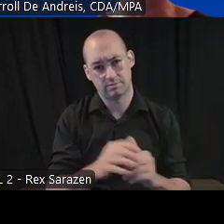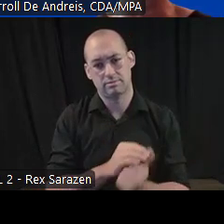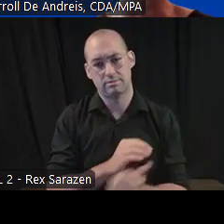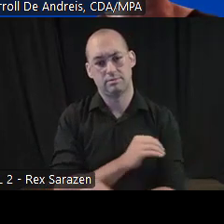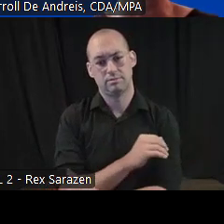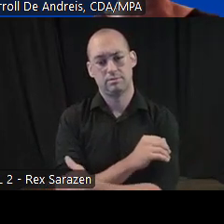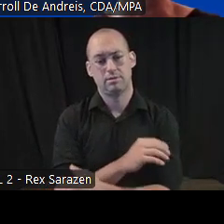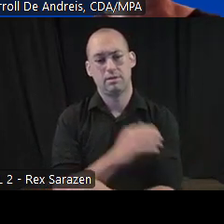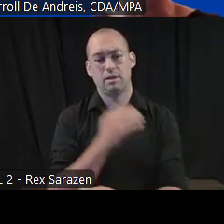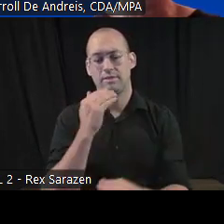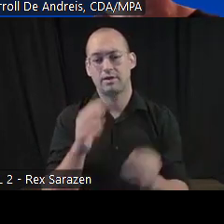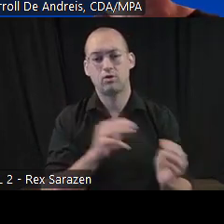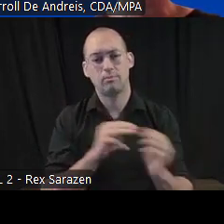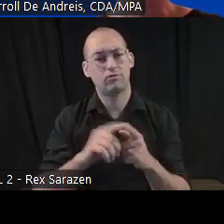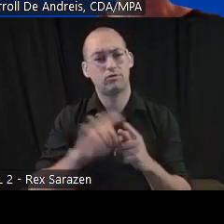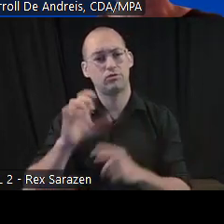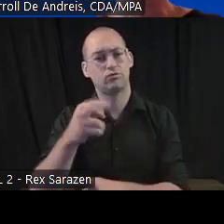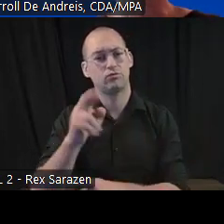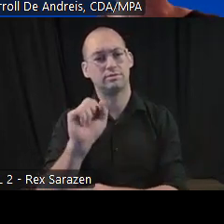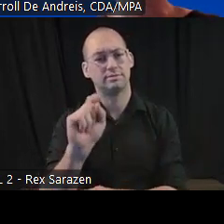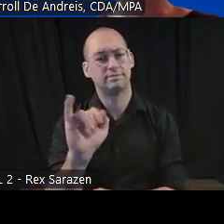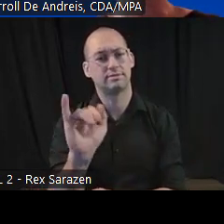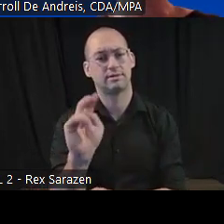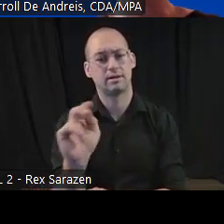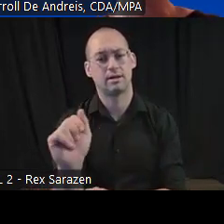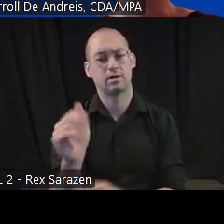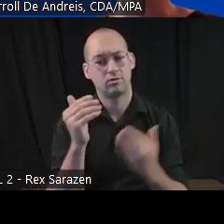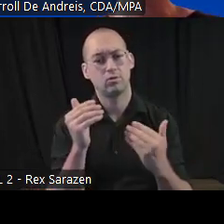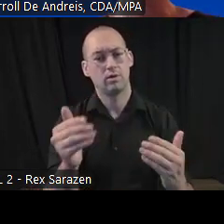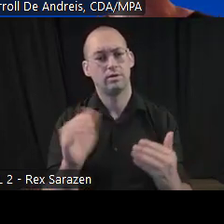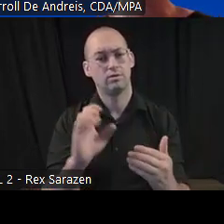to Christina. Go ahead, Christina.